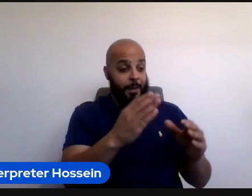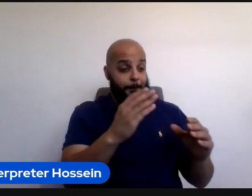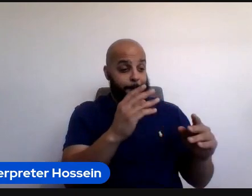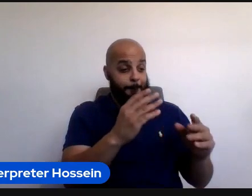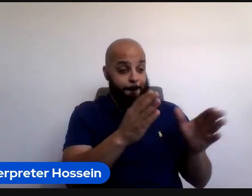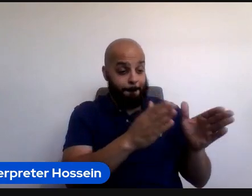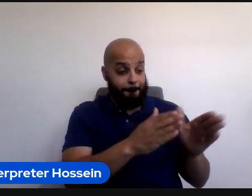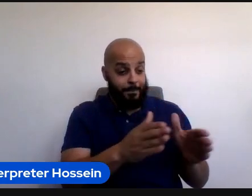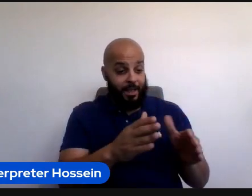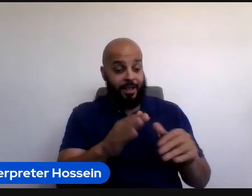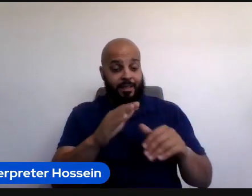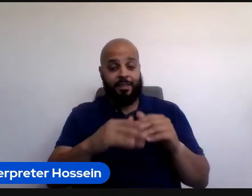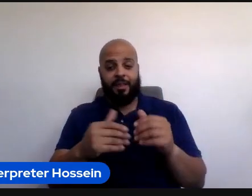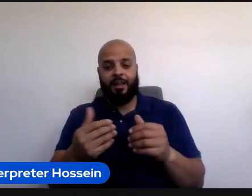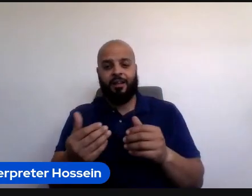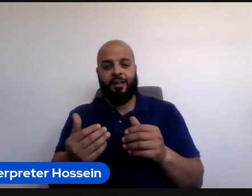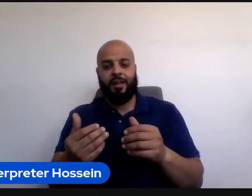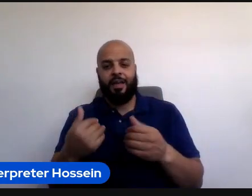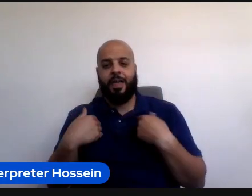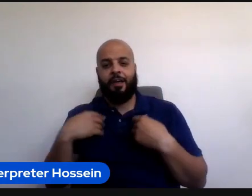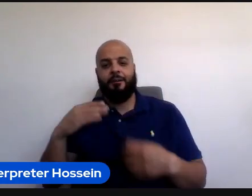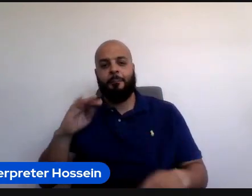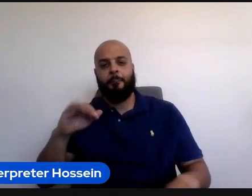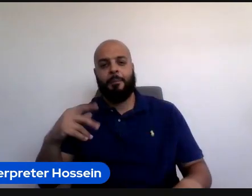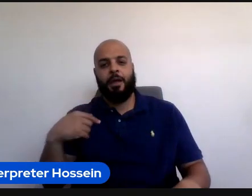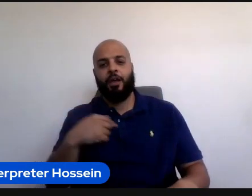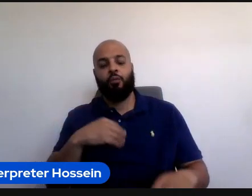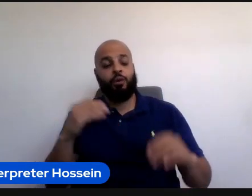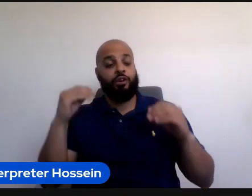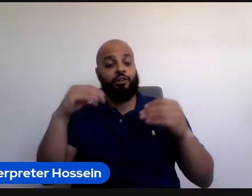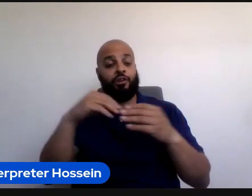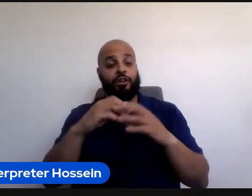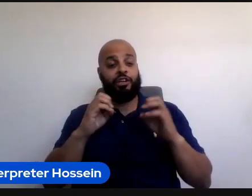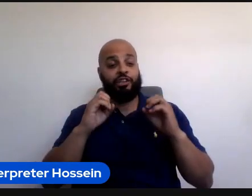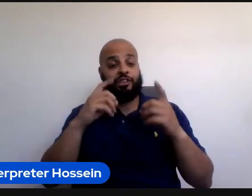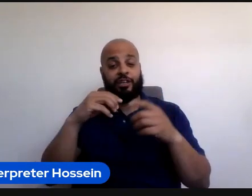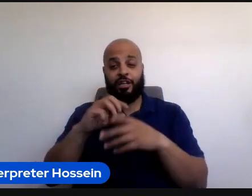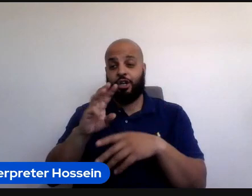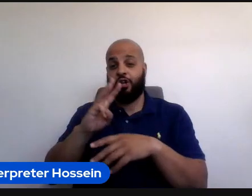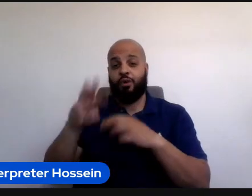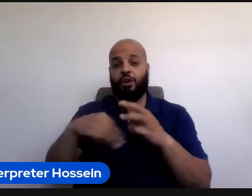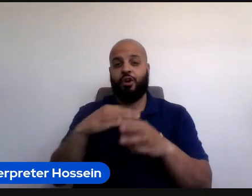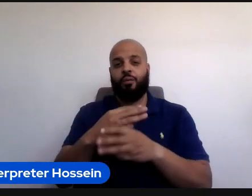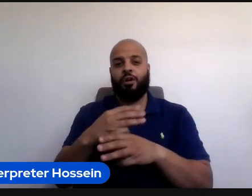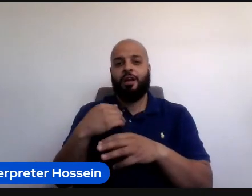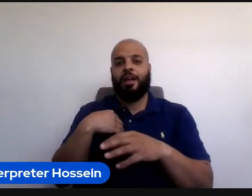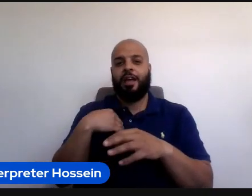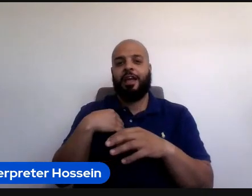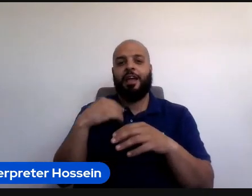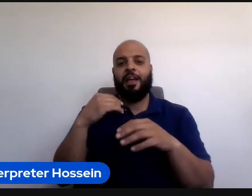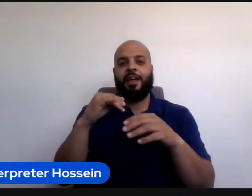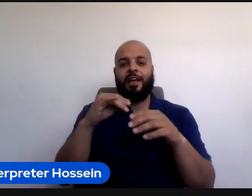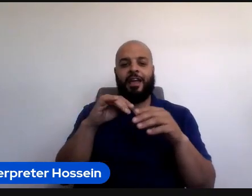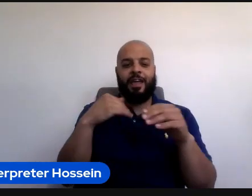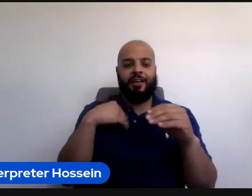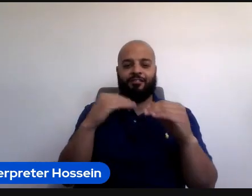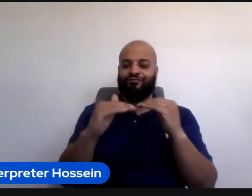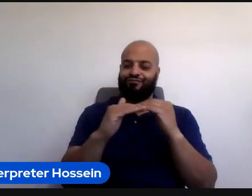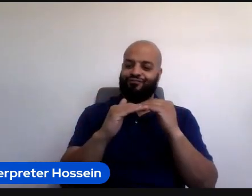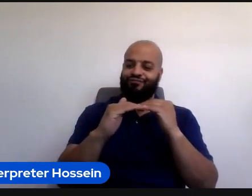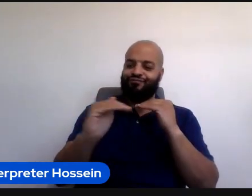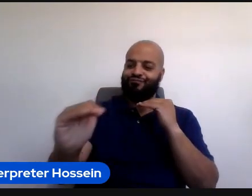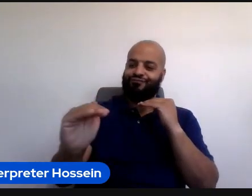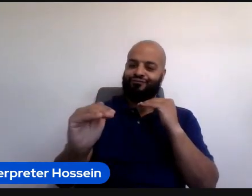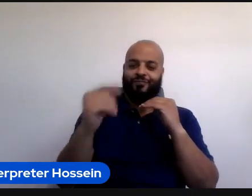taught in education, especially in, quote unquote, the Western world, that there's a linearity to